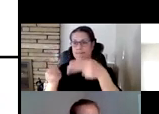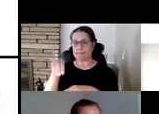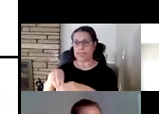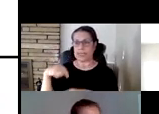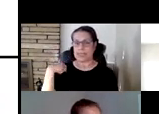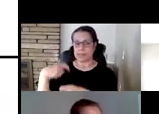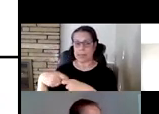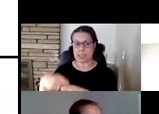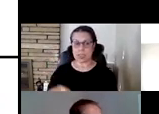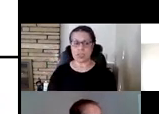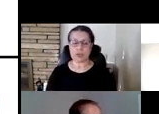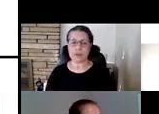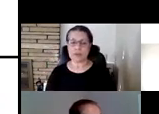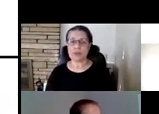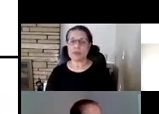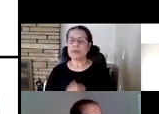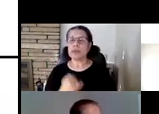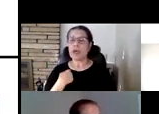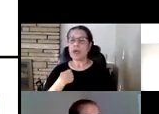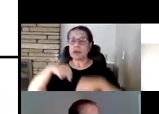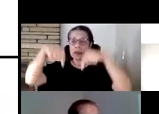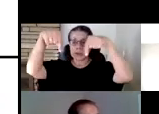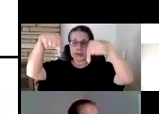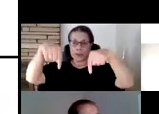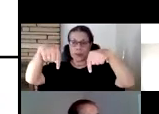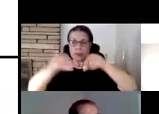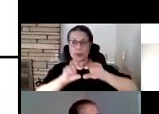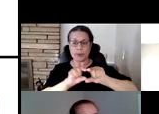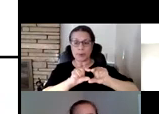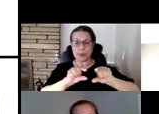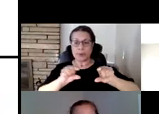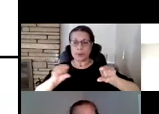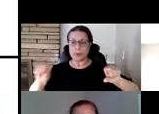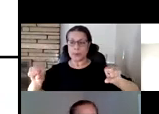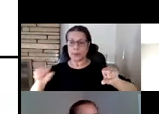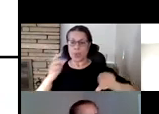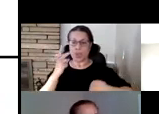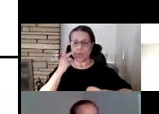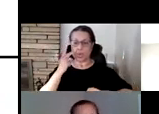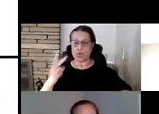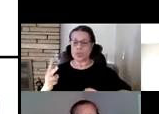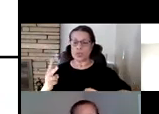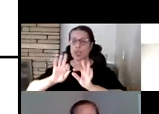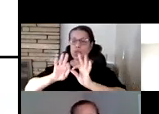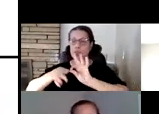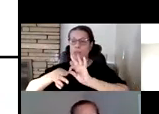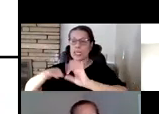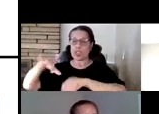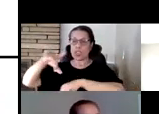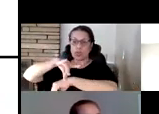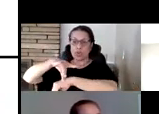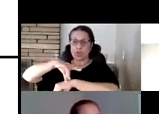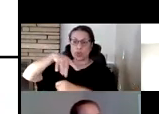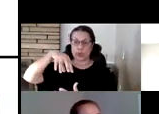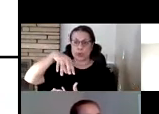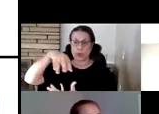your meeting controls at the bottom of your screen, please click the interpretation button. Then select the language that you would